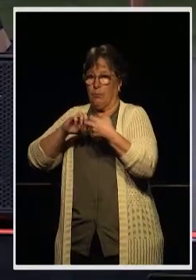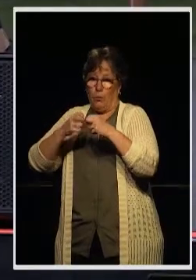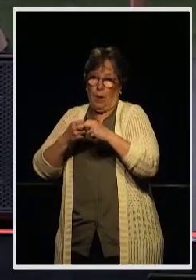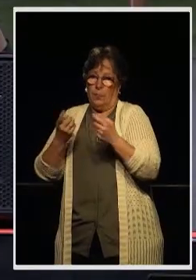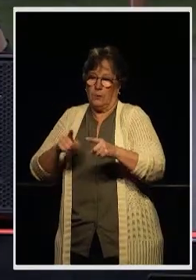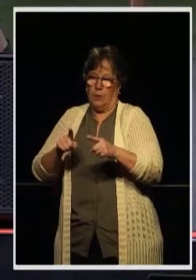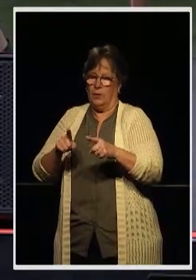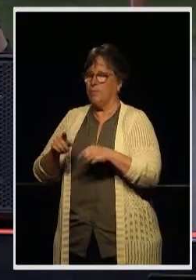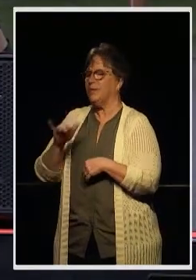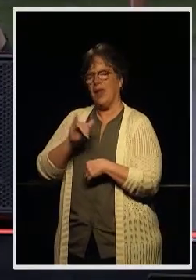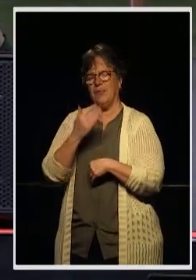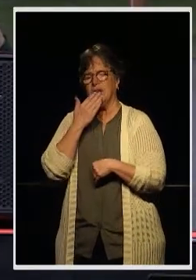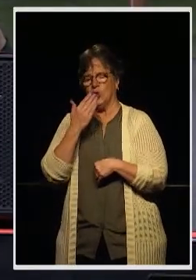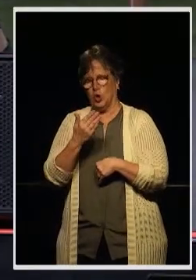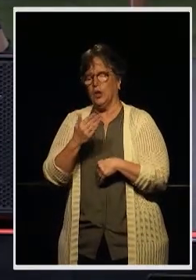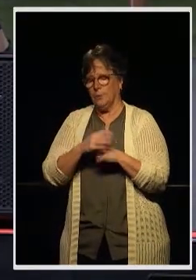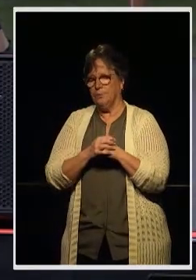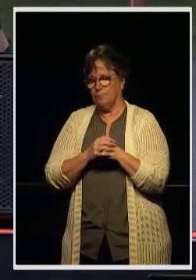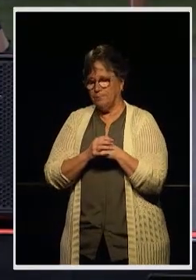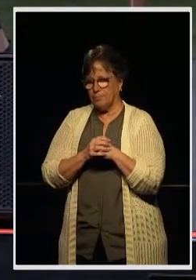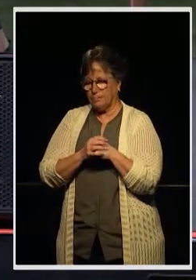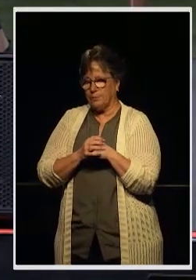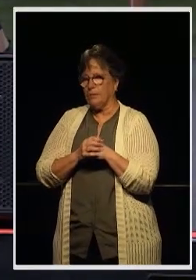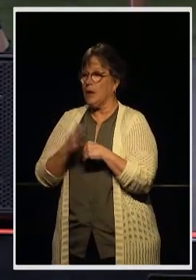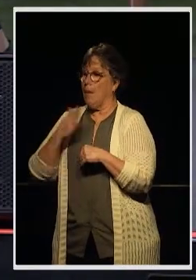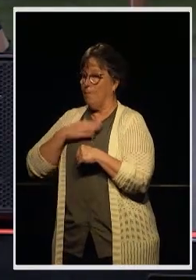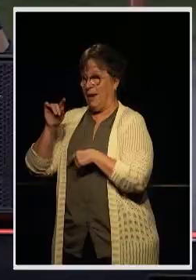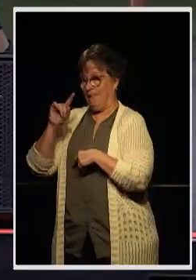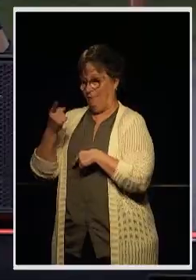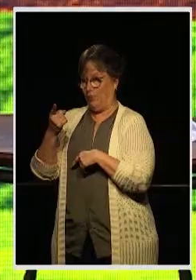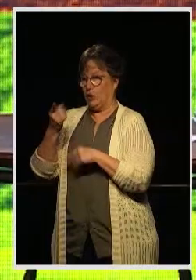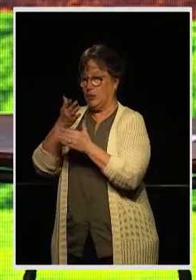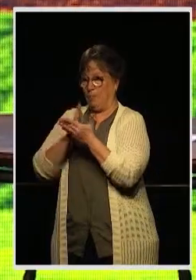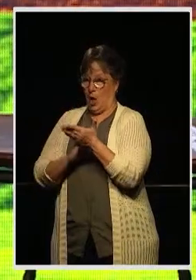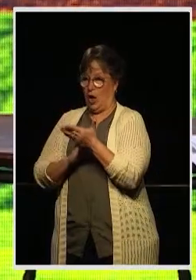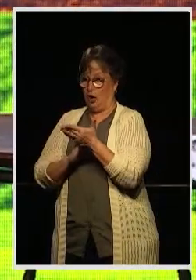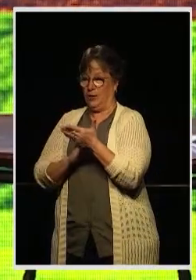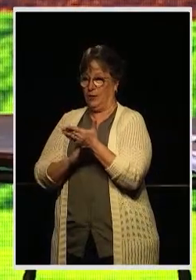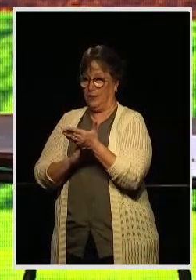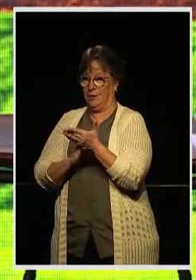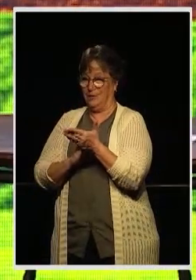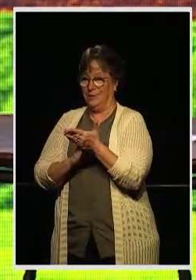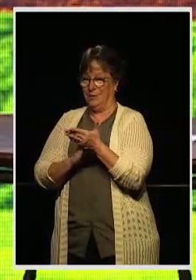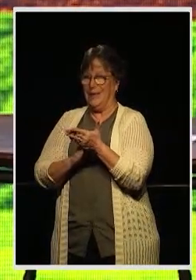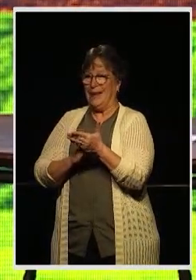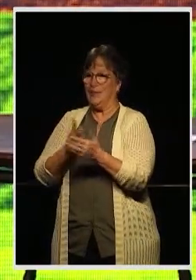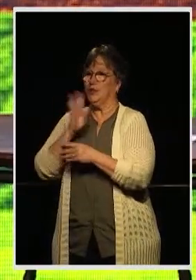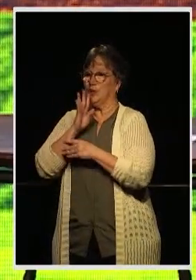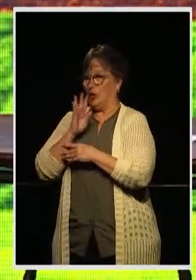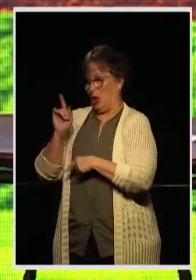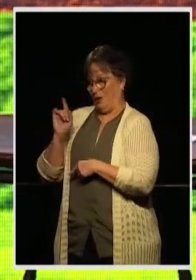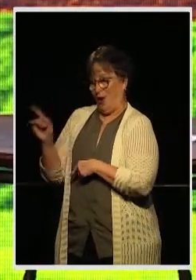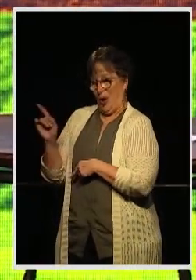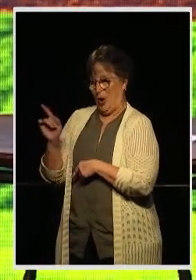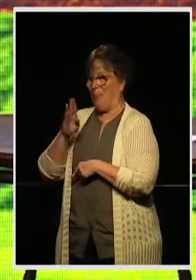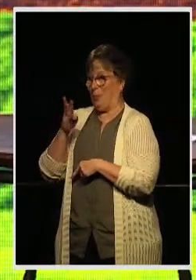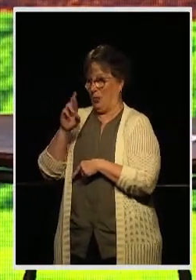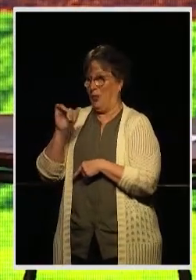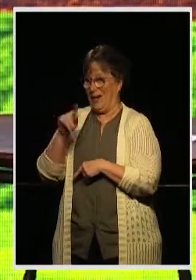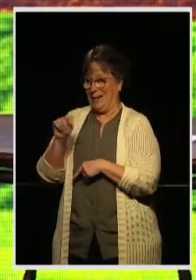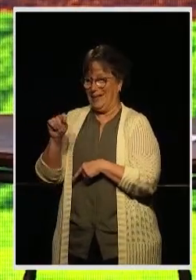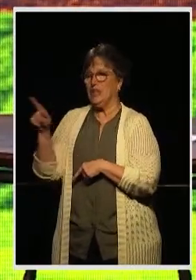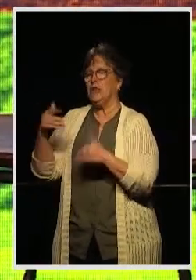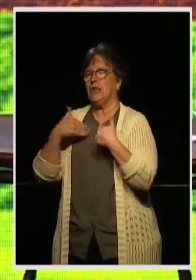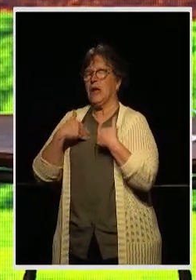advice. How about you, Ben? My first piece of advice is talk to Britt more because I think she has the best advice